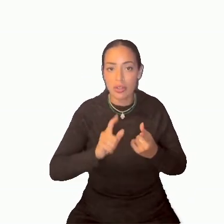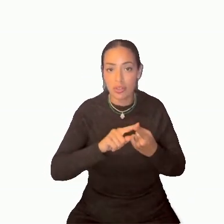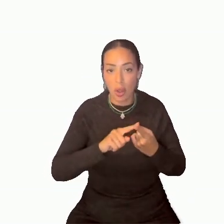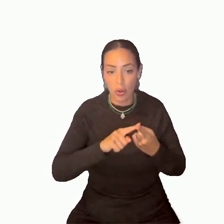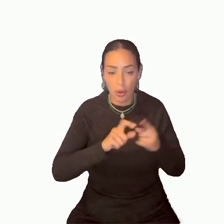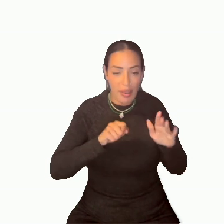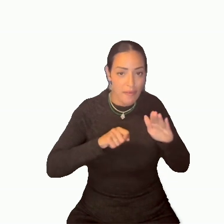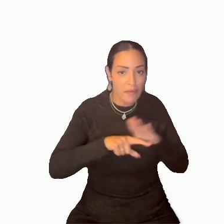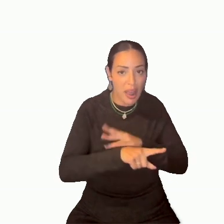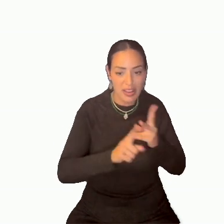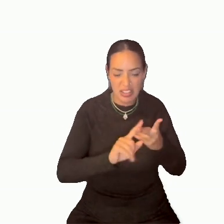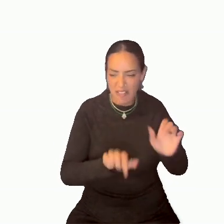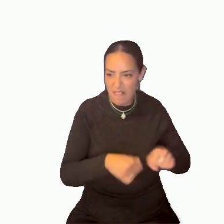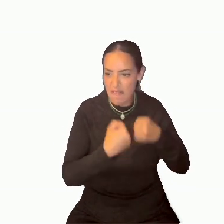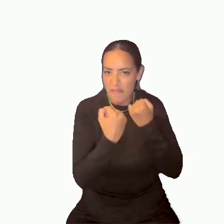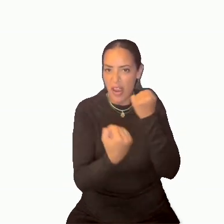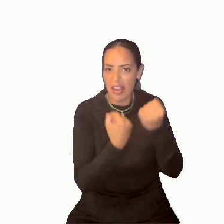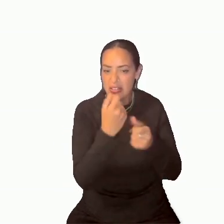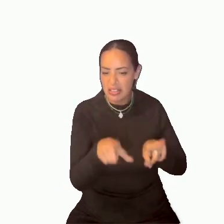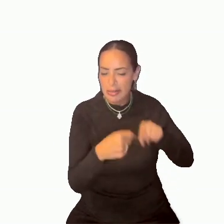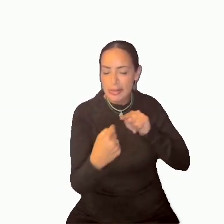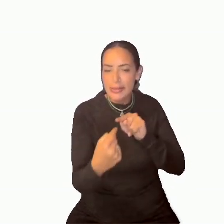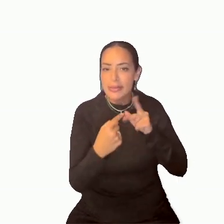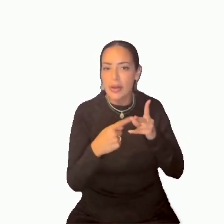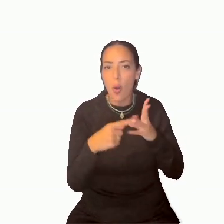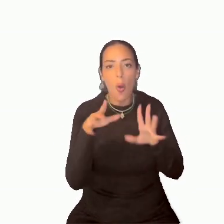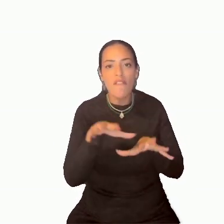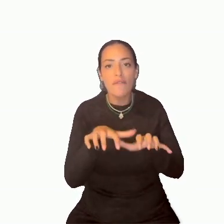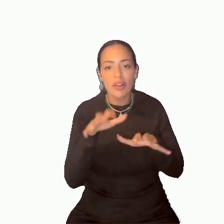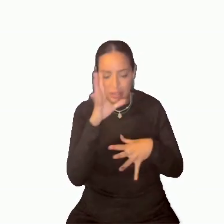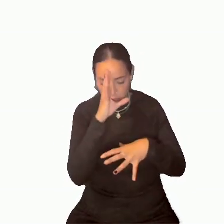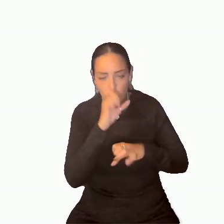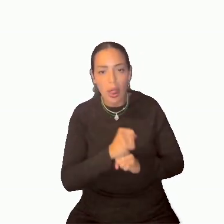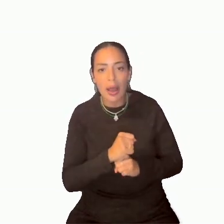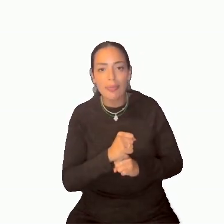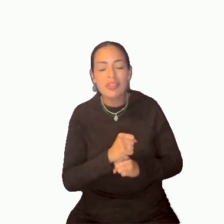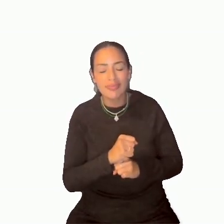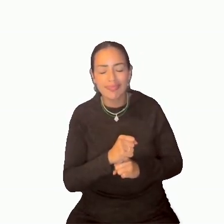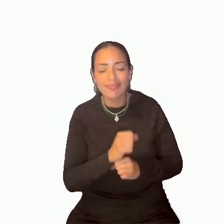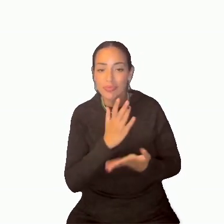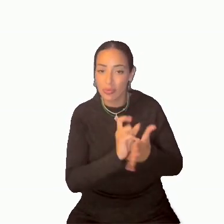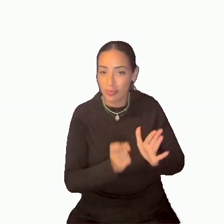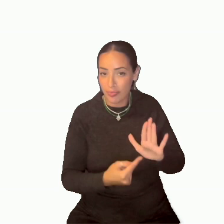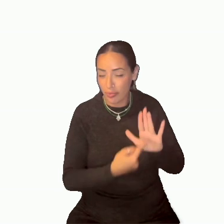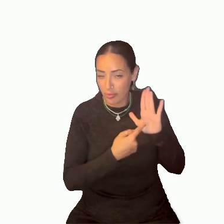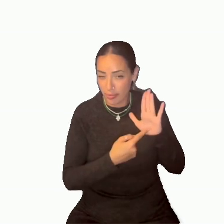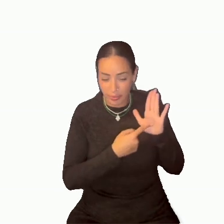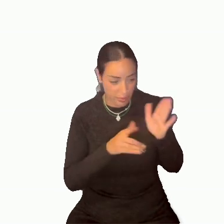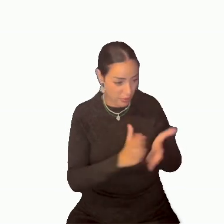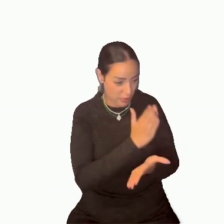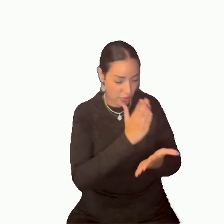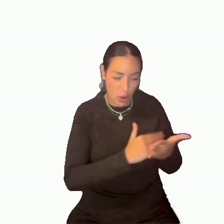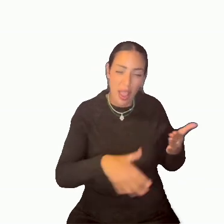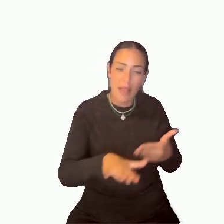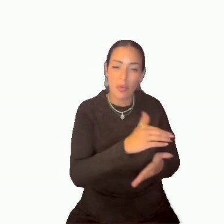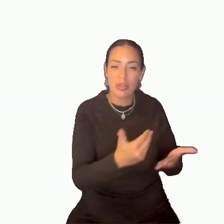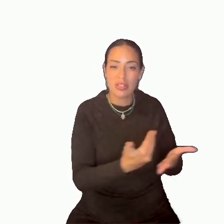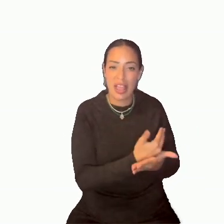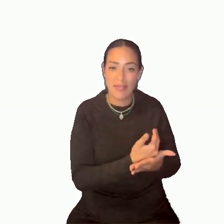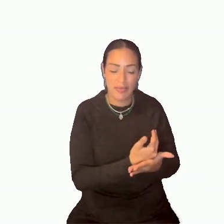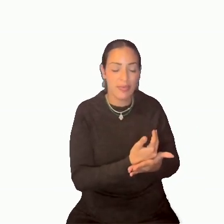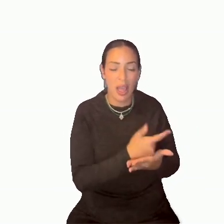fight, freeze, and collapse response. Ultimately, the priority is to ensure that everyone is safe, both the family and